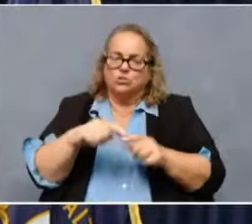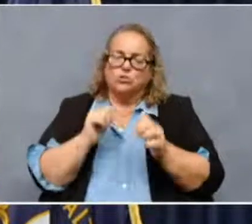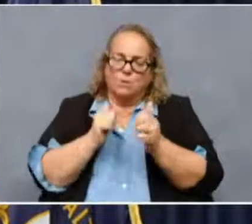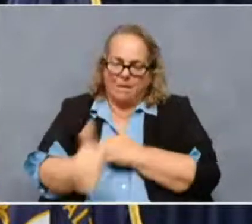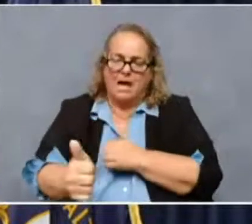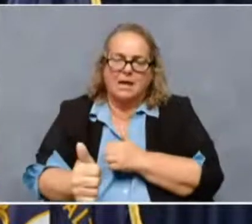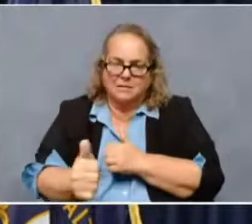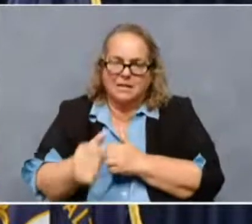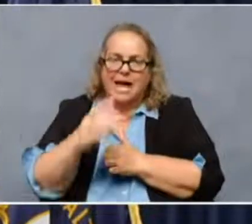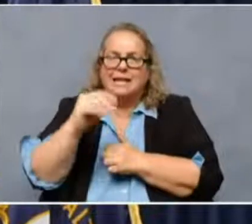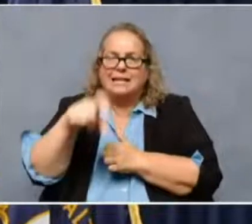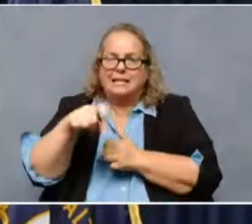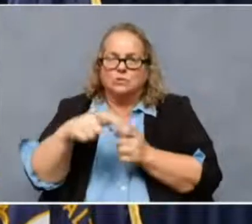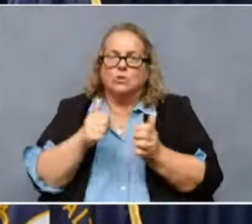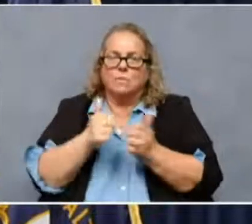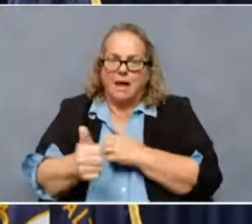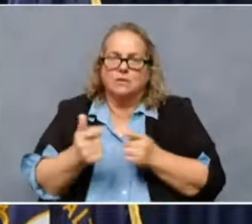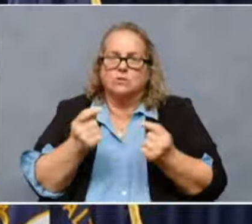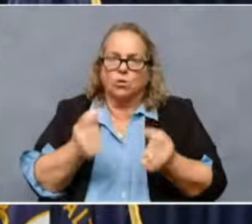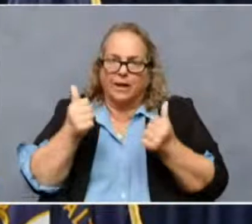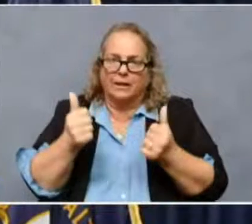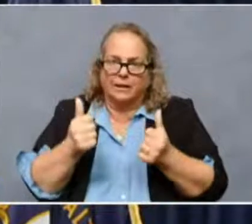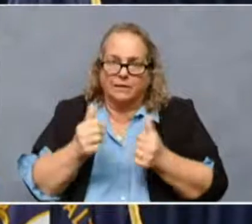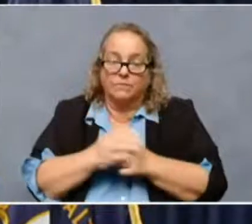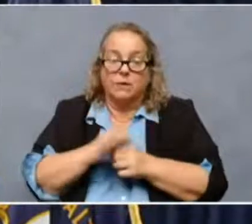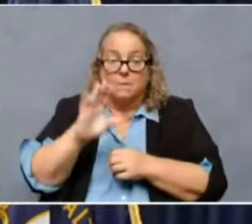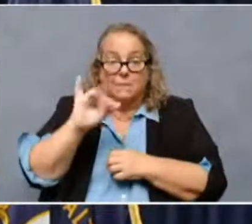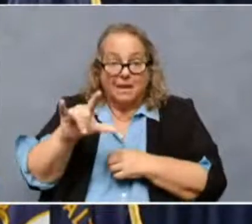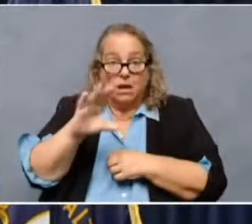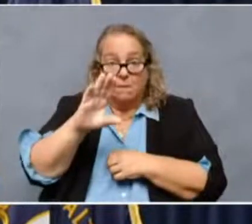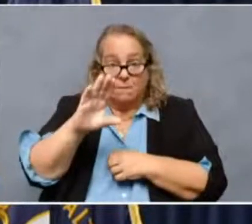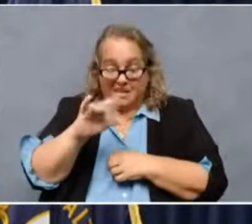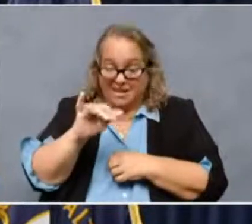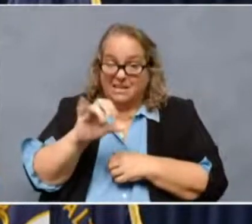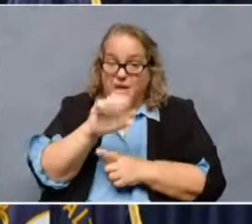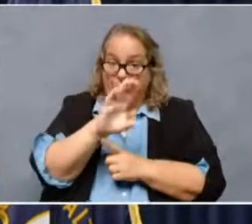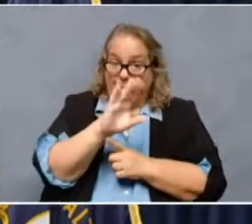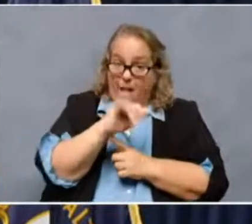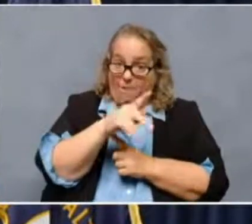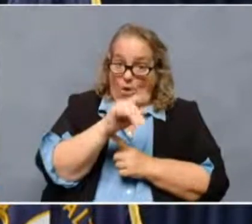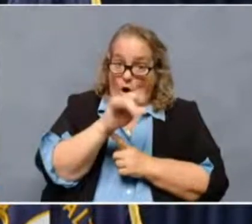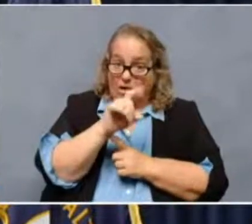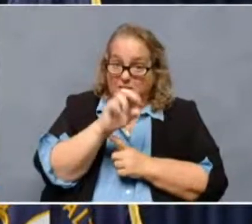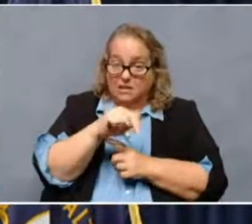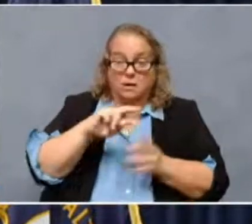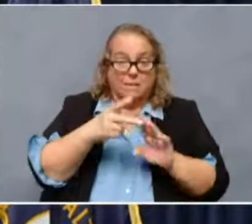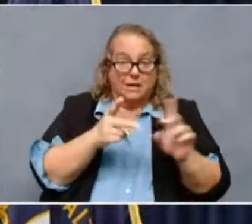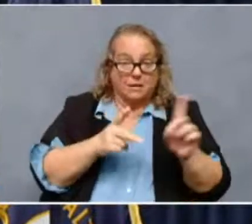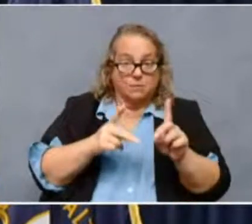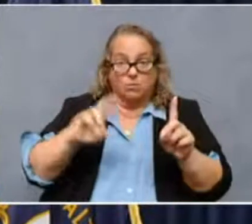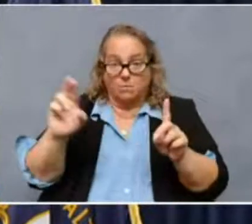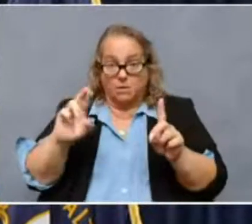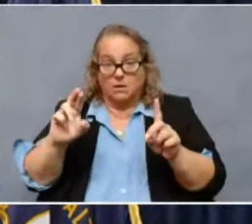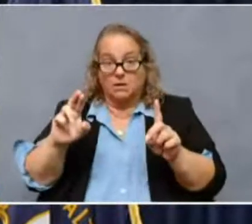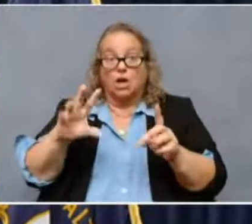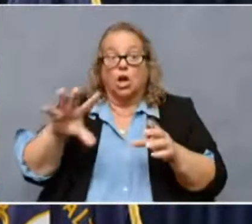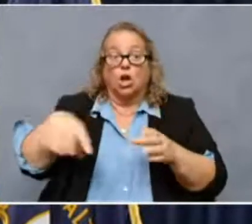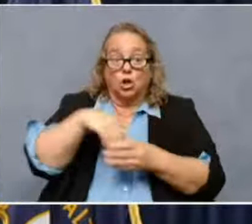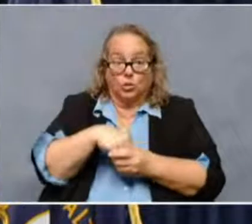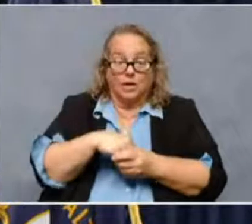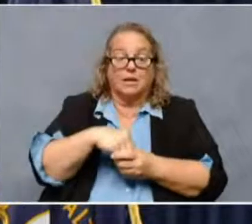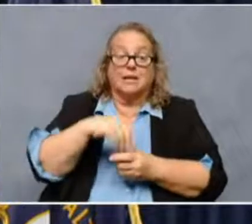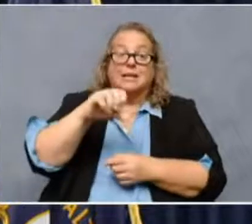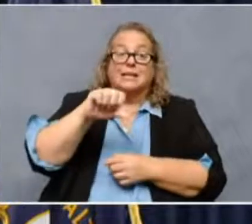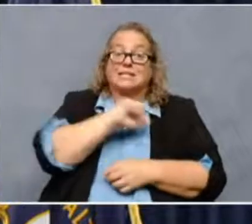quickly. The bill is bipartisan with 19 Republicans, including Senator Mitch McConnell, having voted for it.